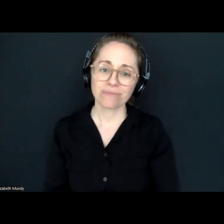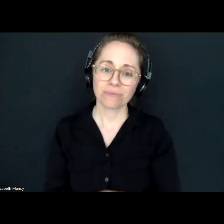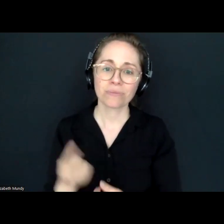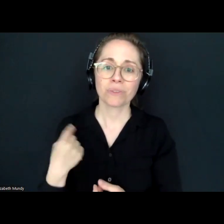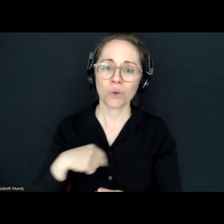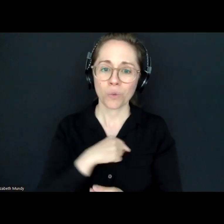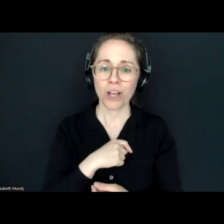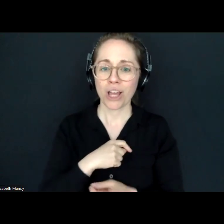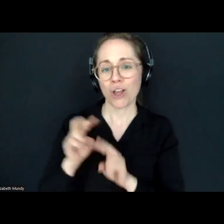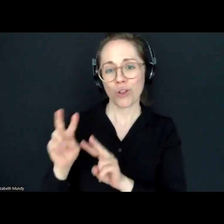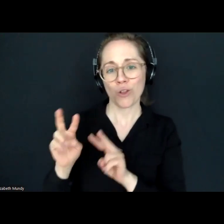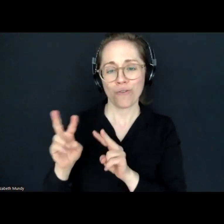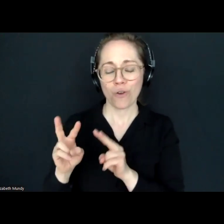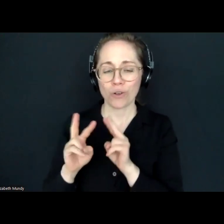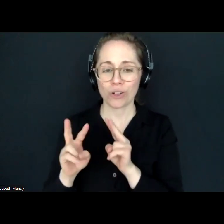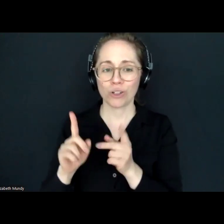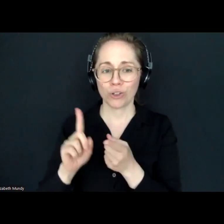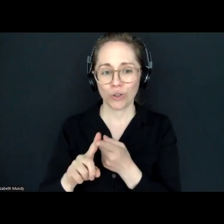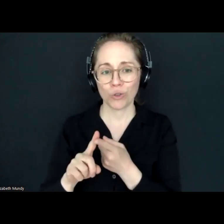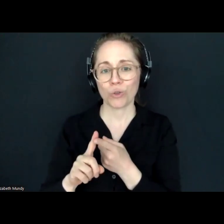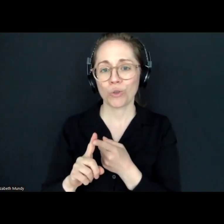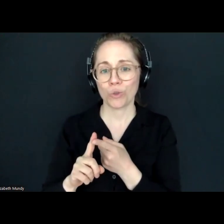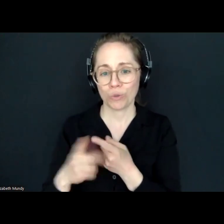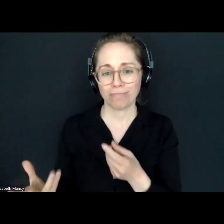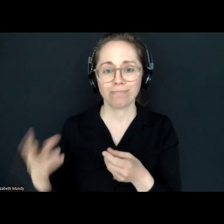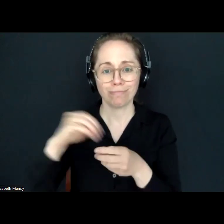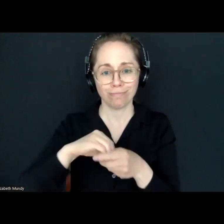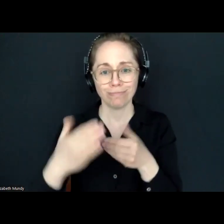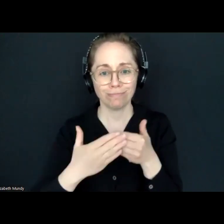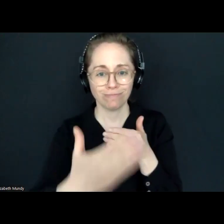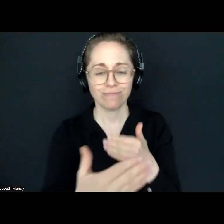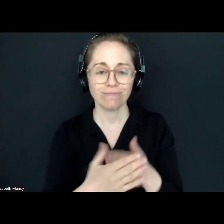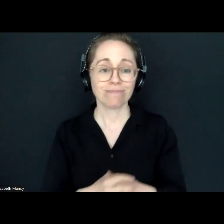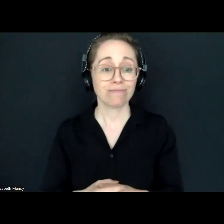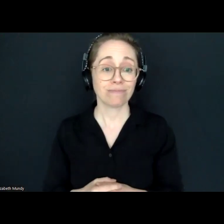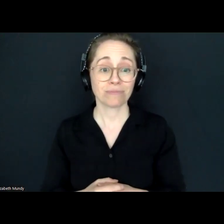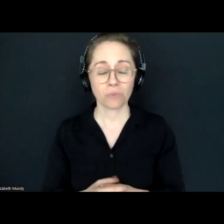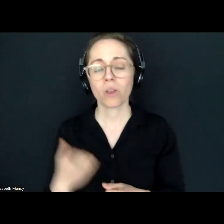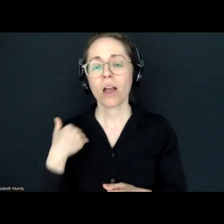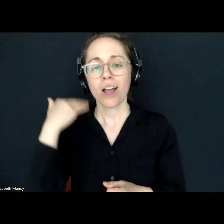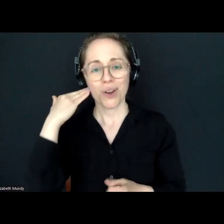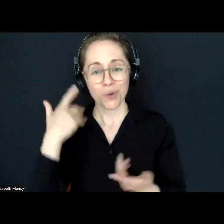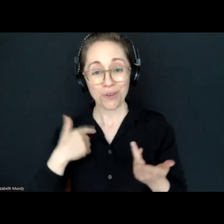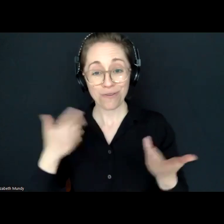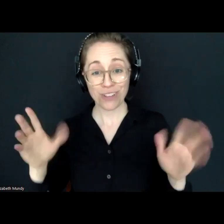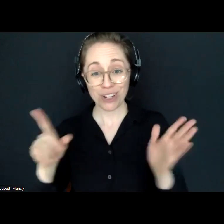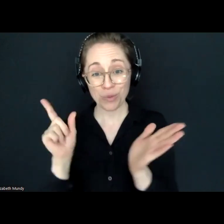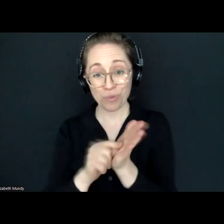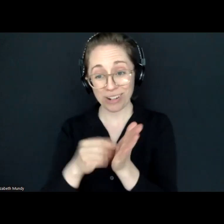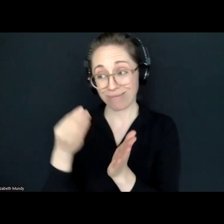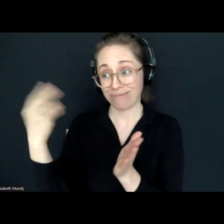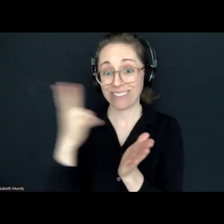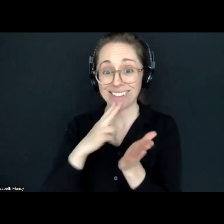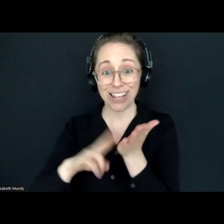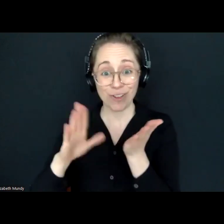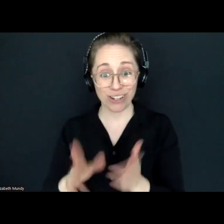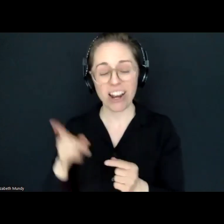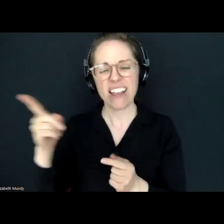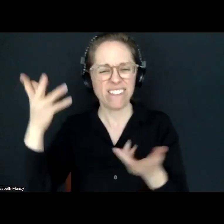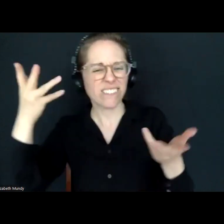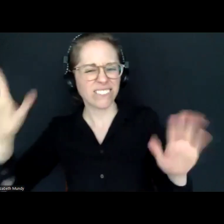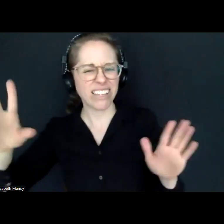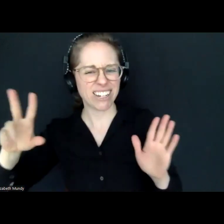to continuing to engage on our side. I know that we did print this out for the secretary, and he did read it on his plane ride